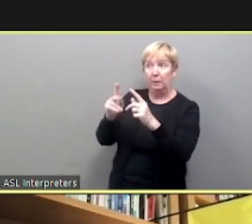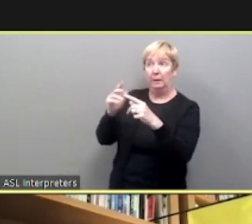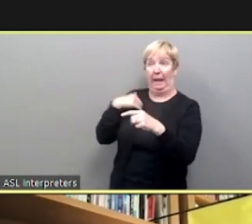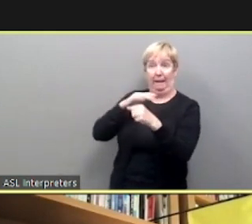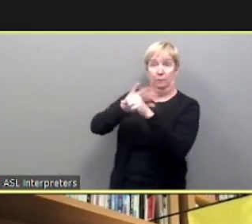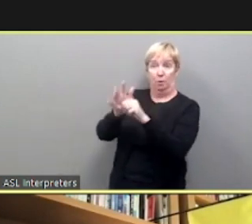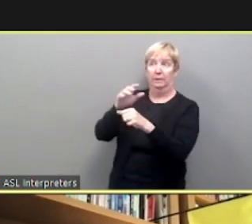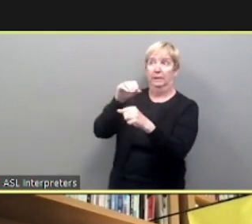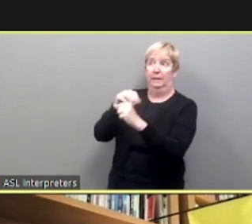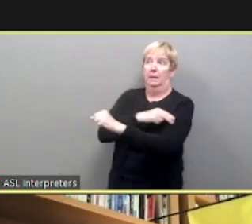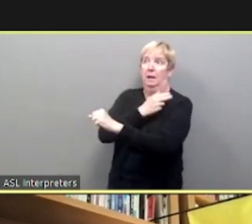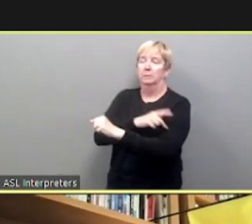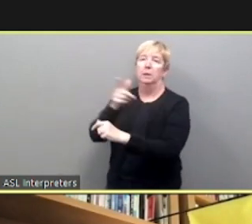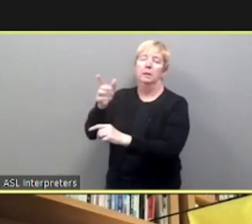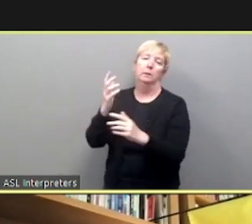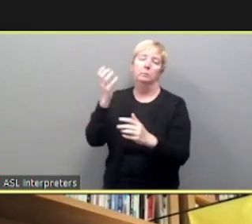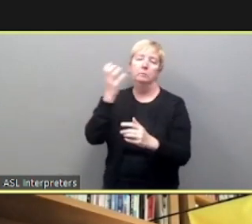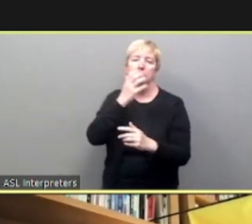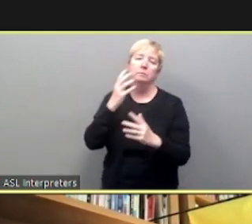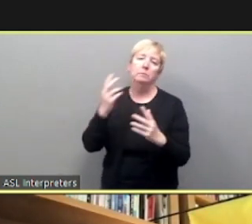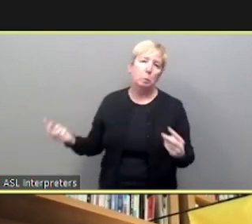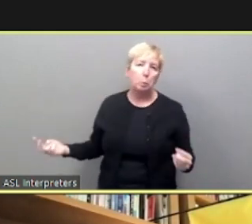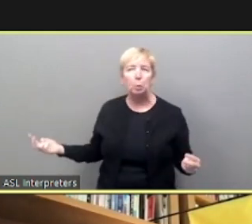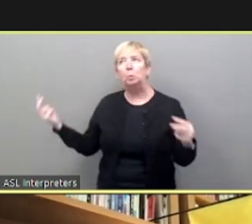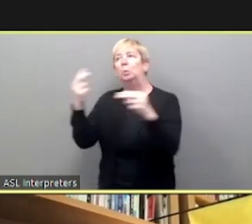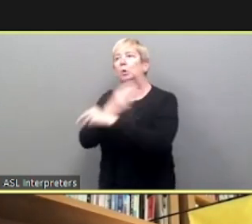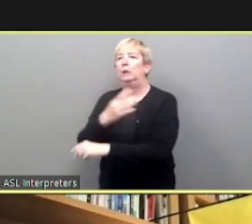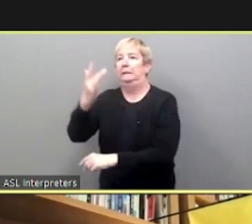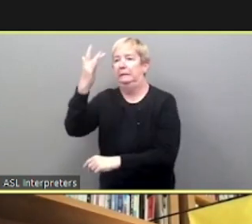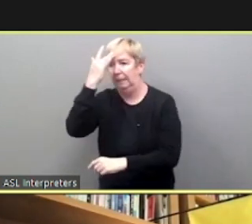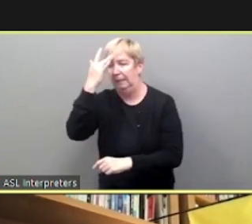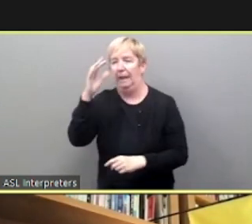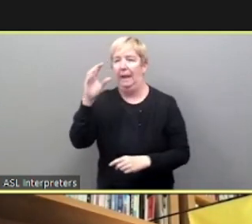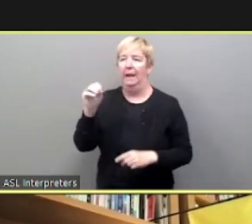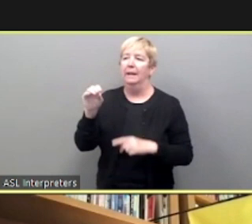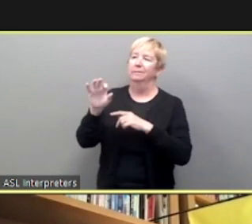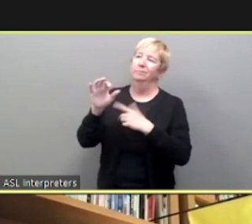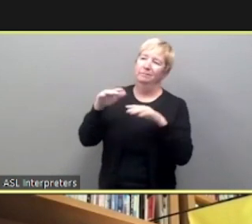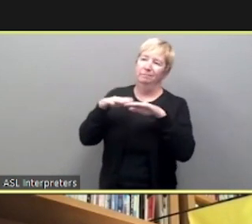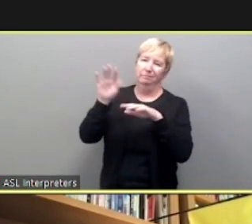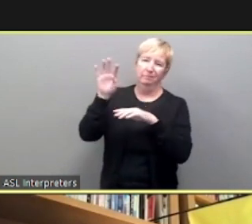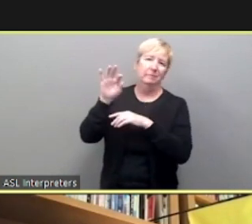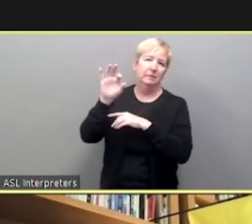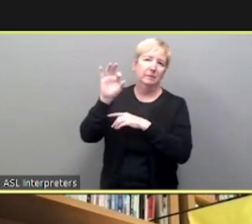COVID, again, 4 out of every 5, more than 4 out of every 5